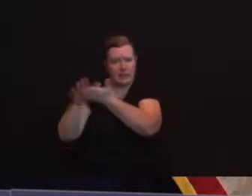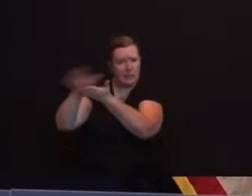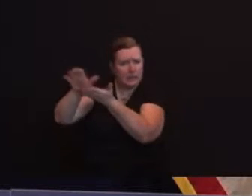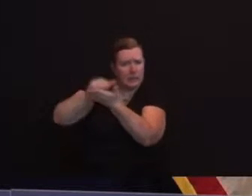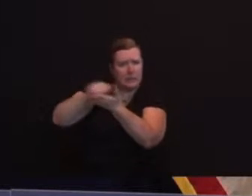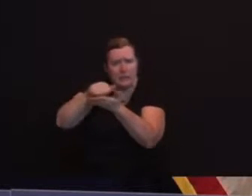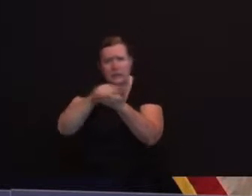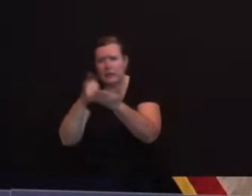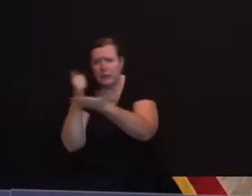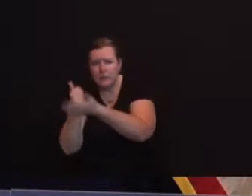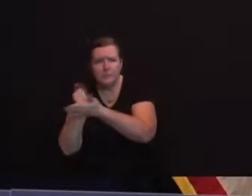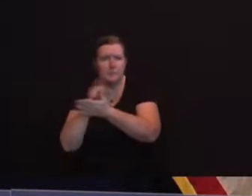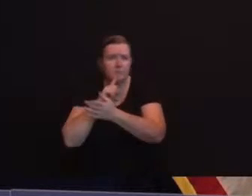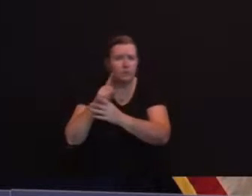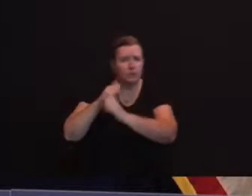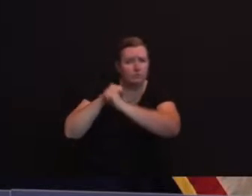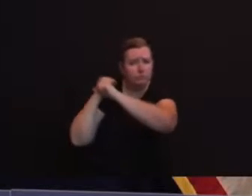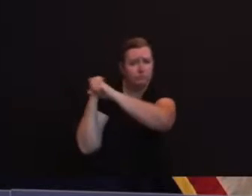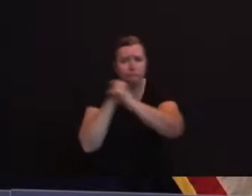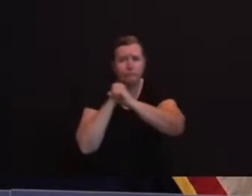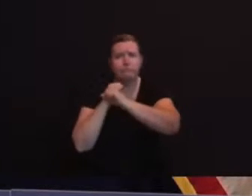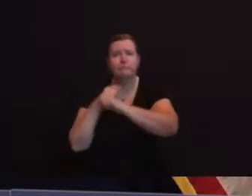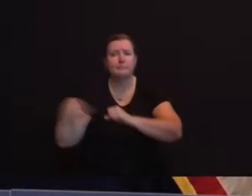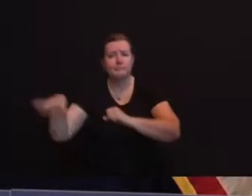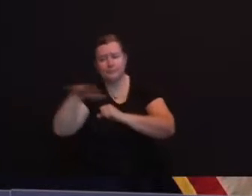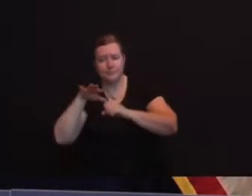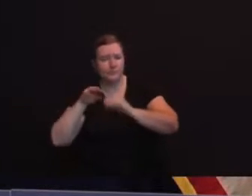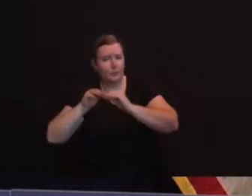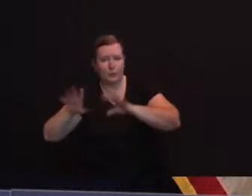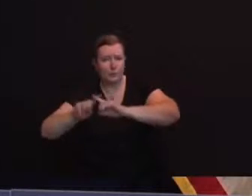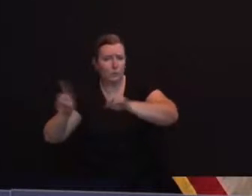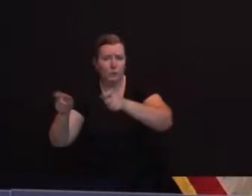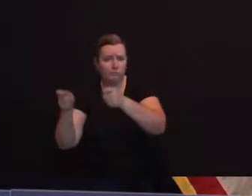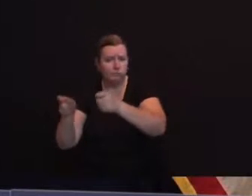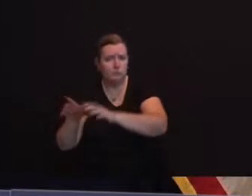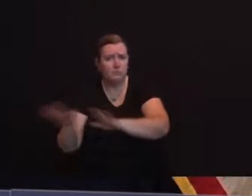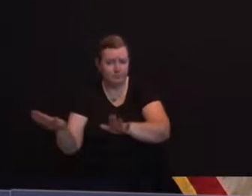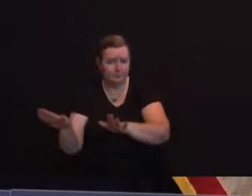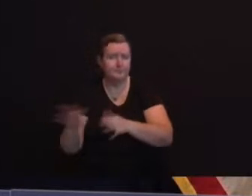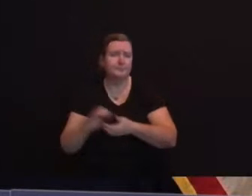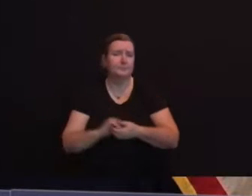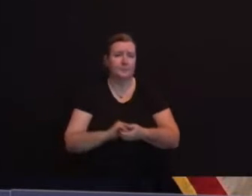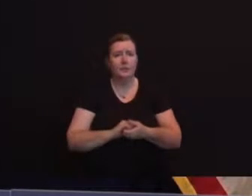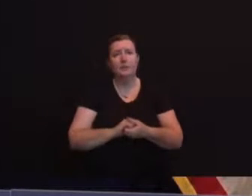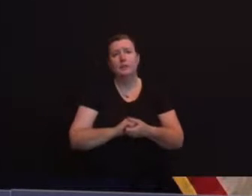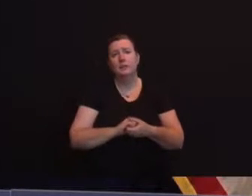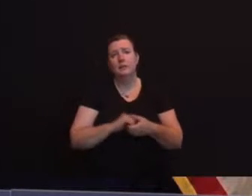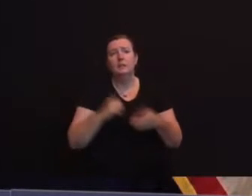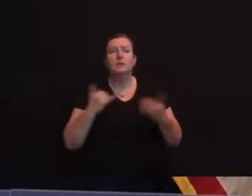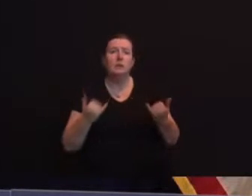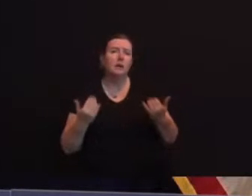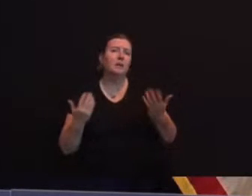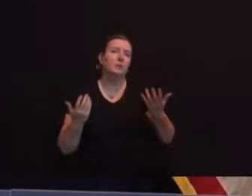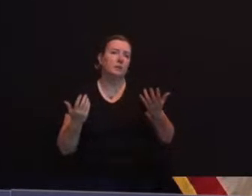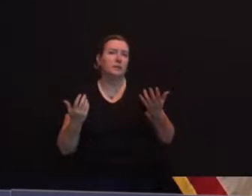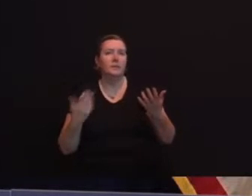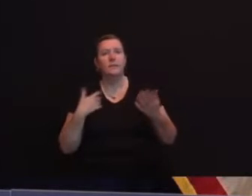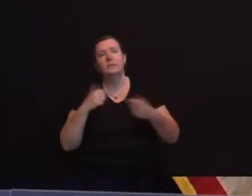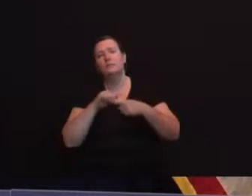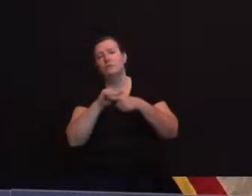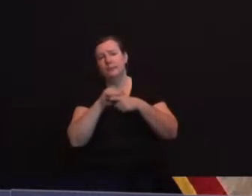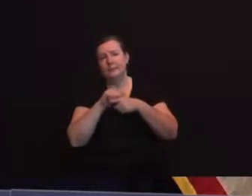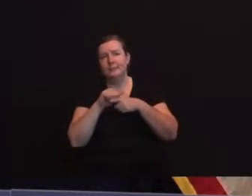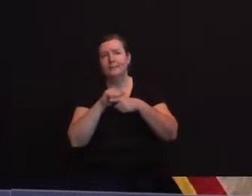in a series of educational sessions as part of the National ECHO Nursing Home COVID-19 Action Network